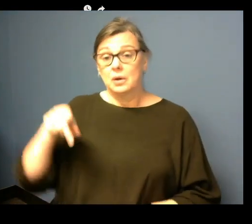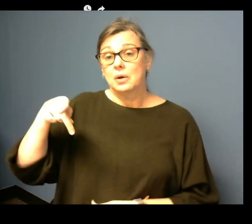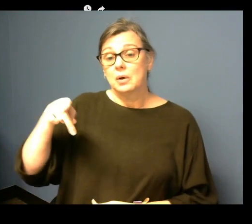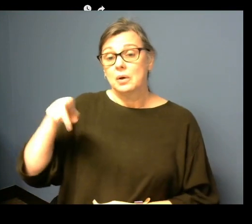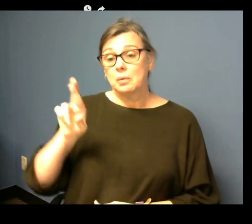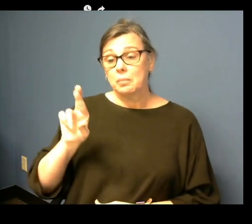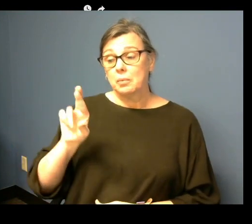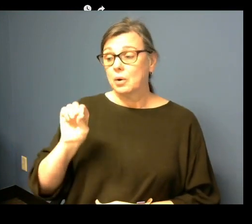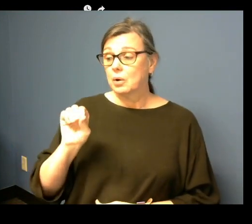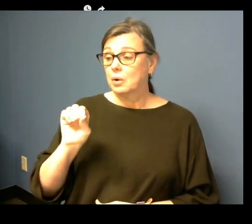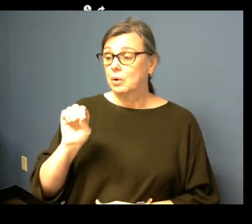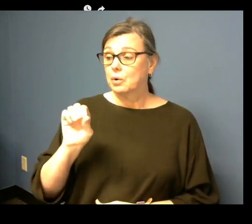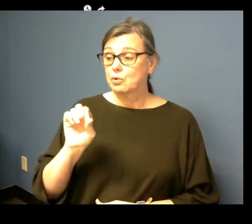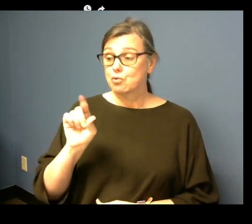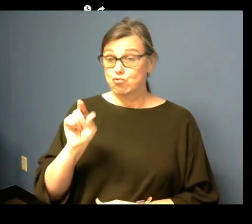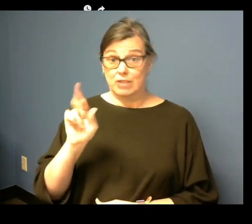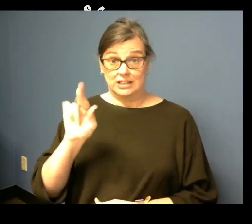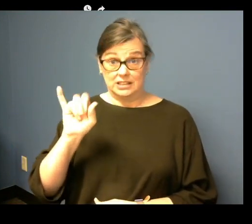of